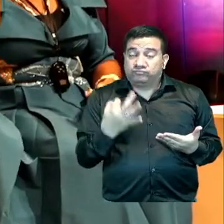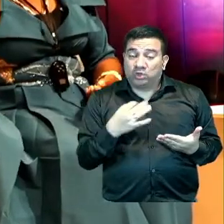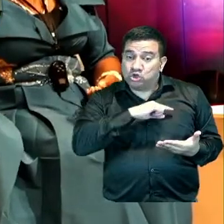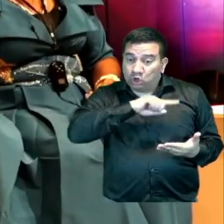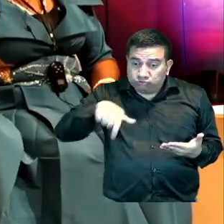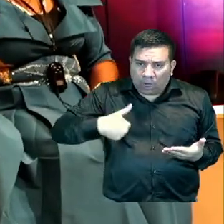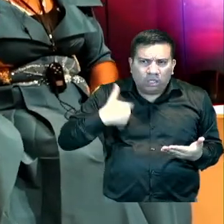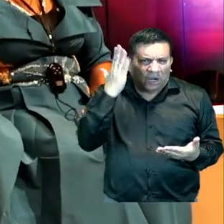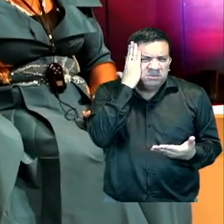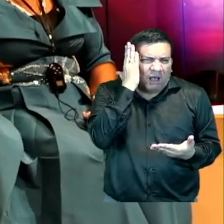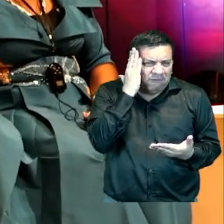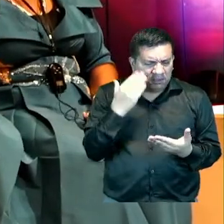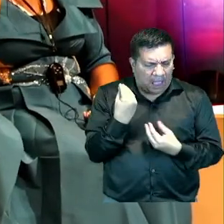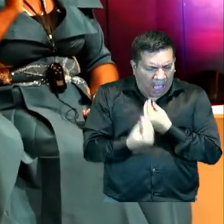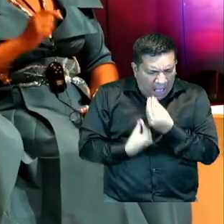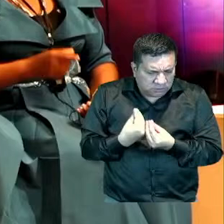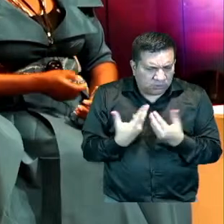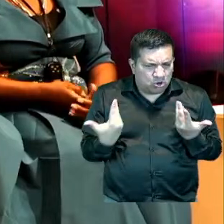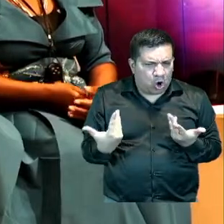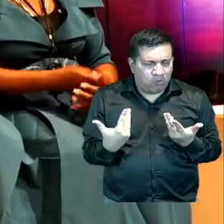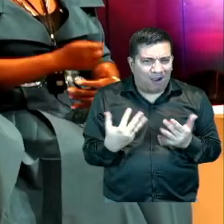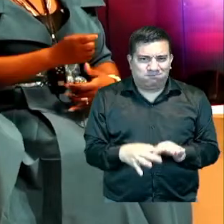We have to capitalize on what we are.